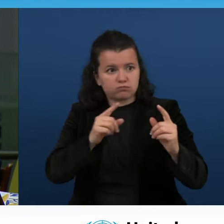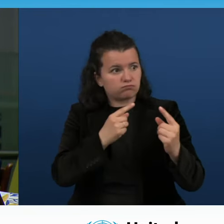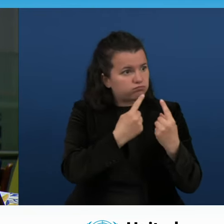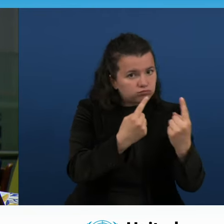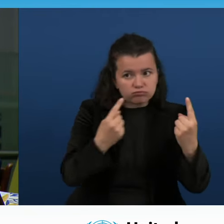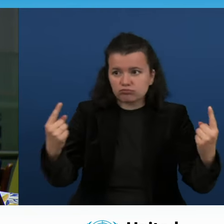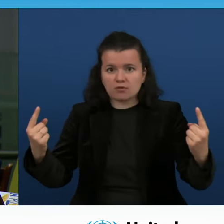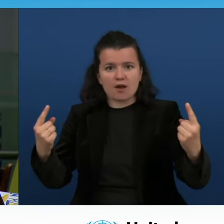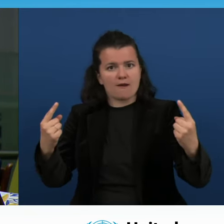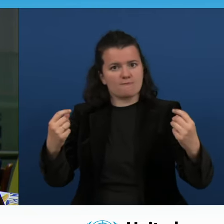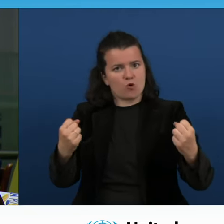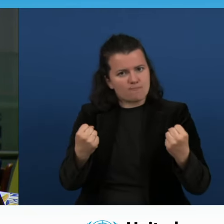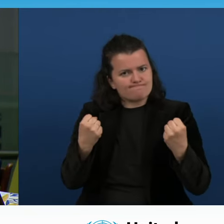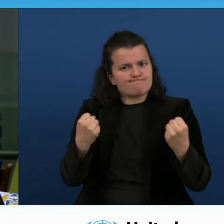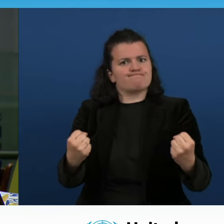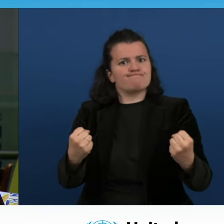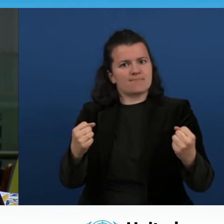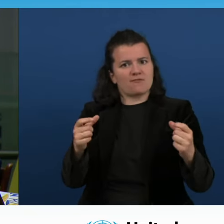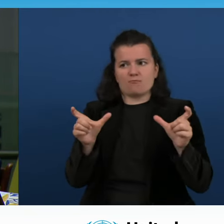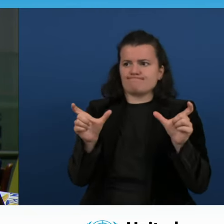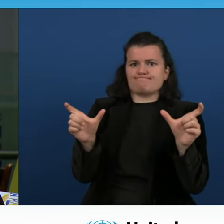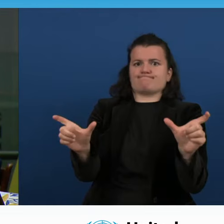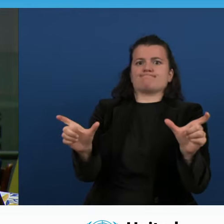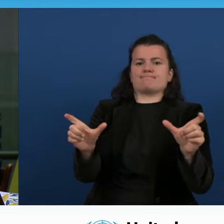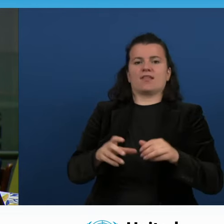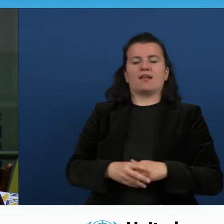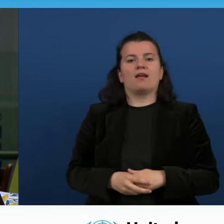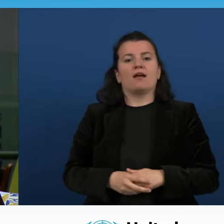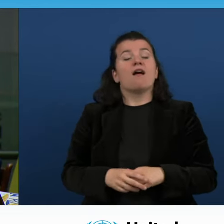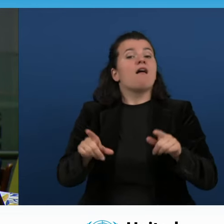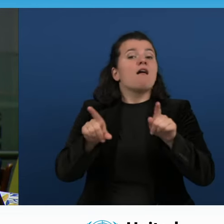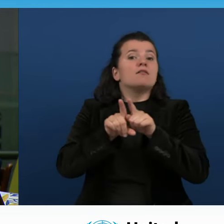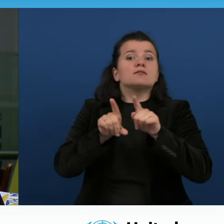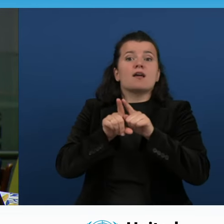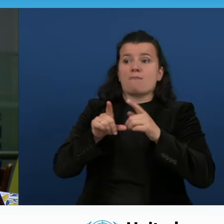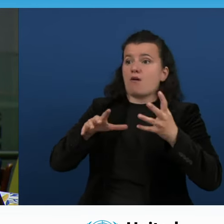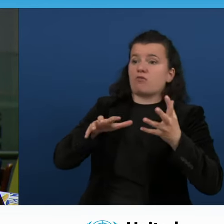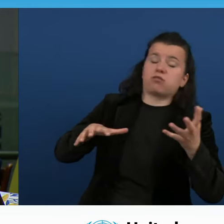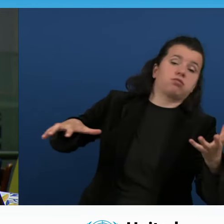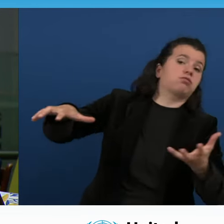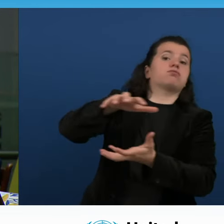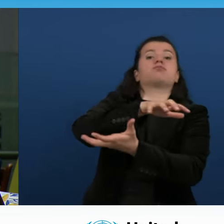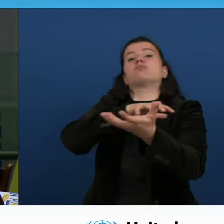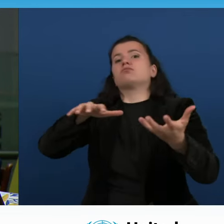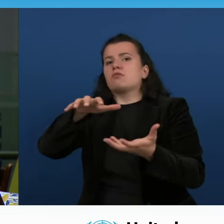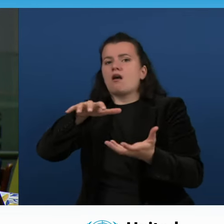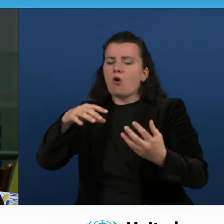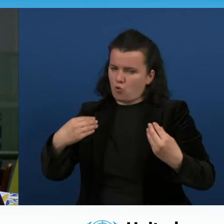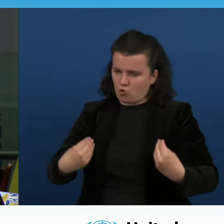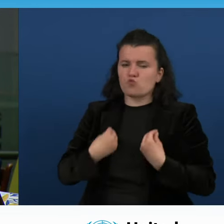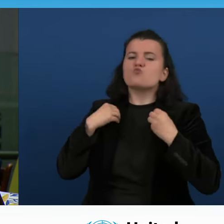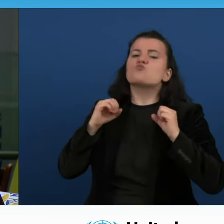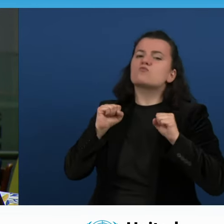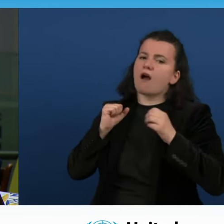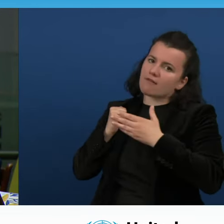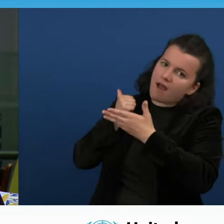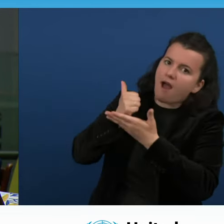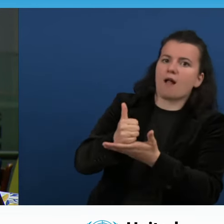of conflict, and humanitarian catastrophes. So it is